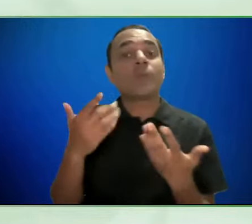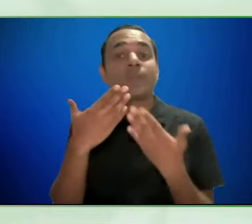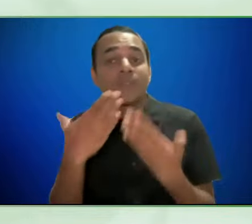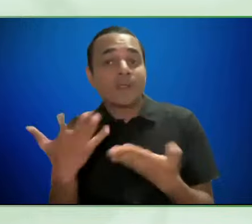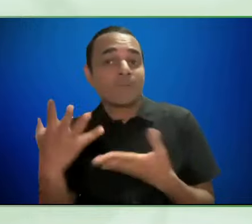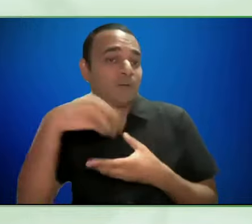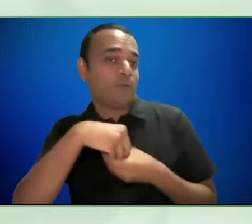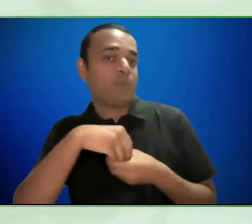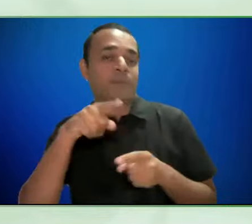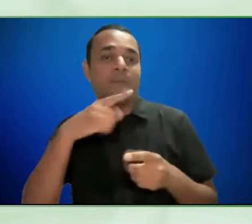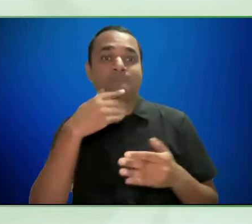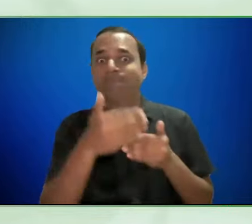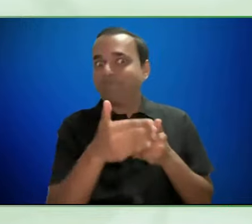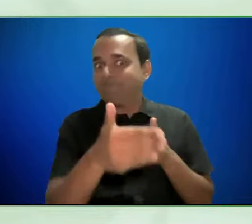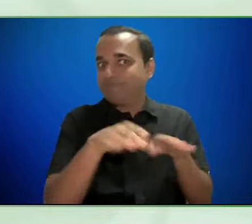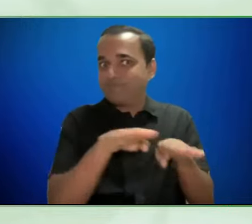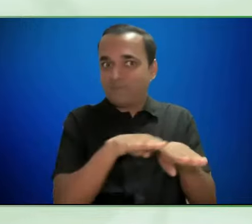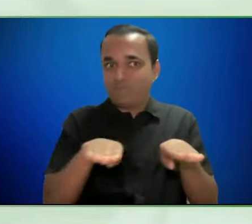Thank you.